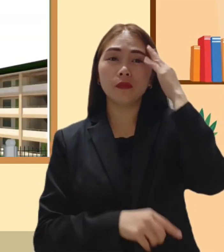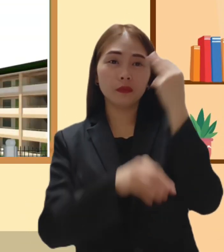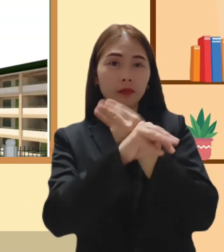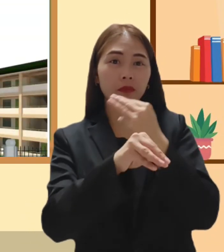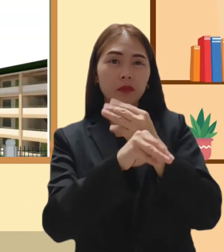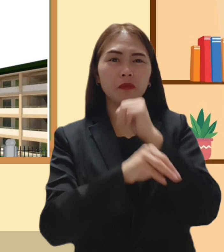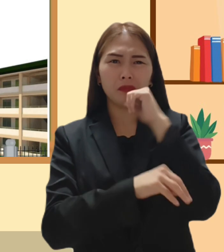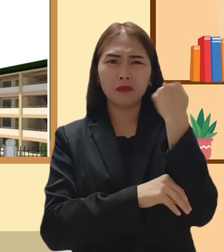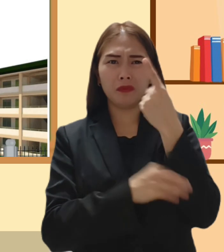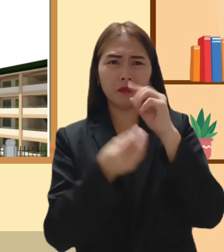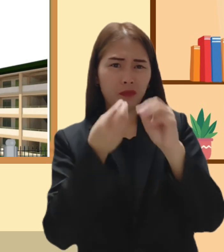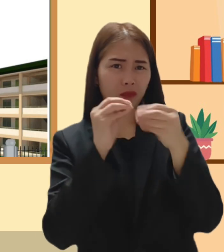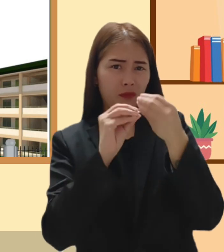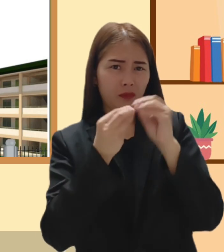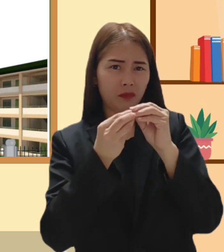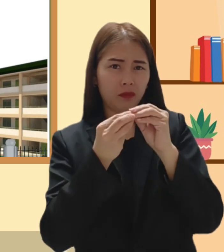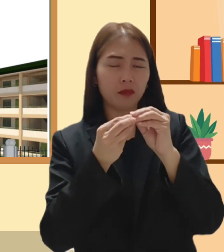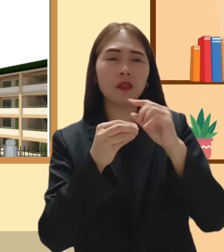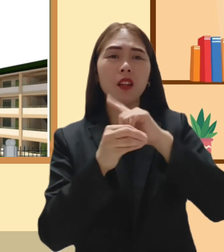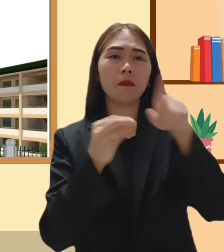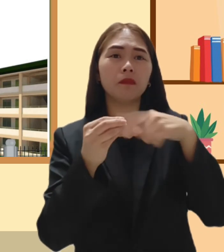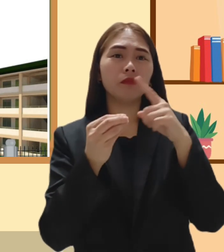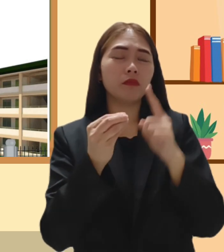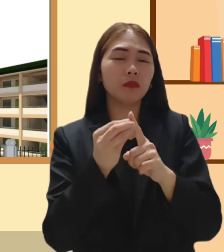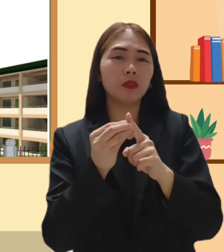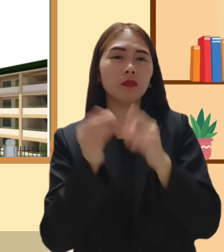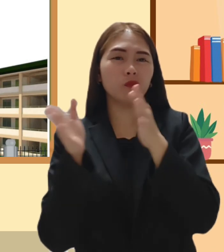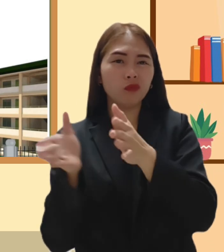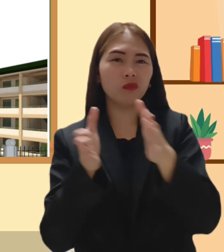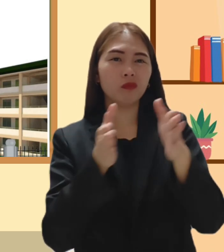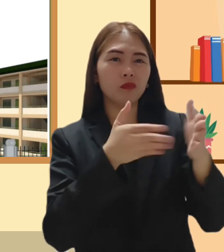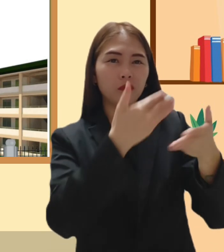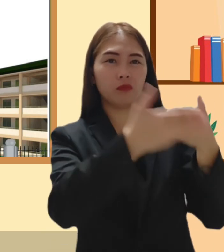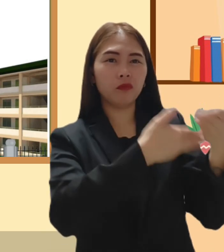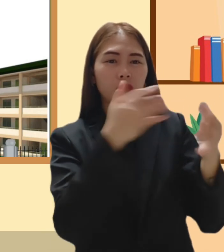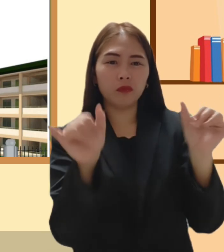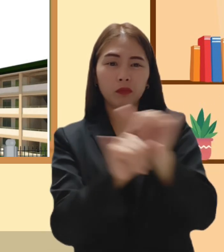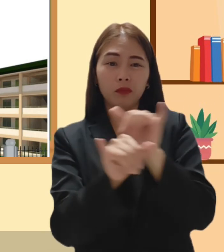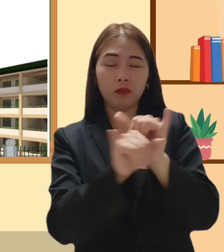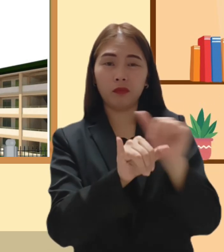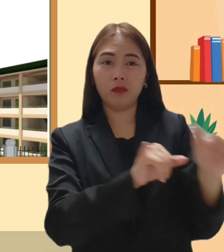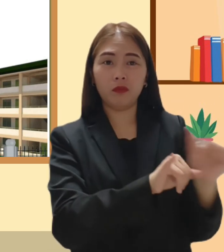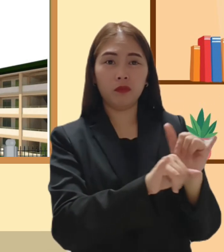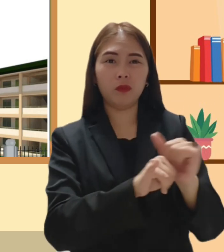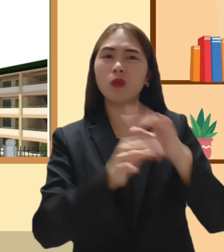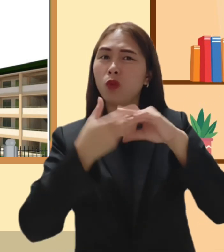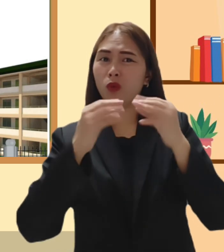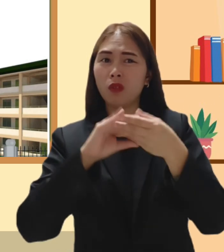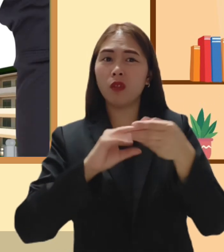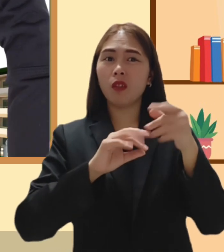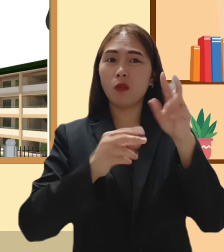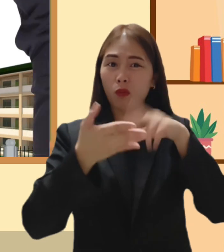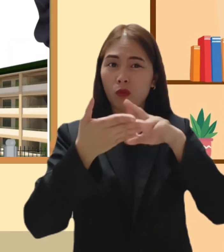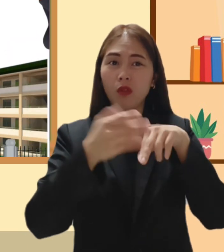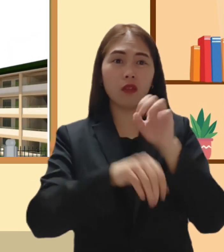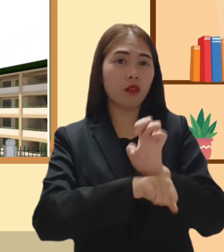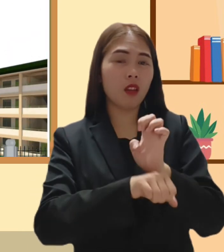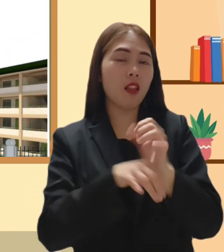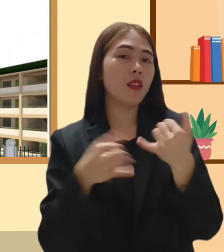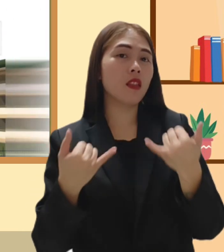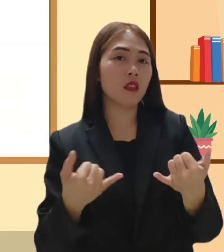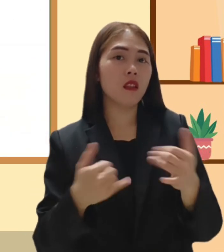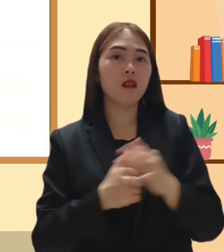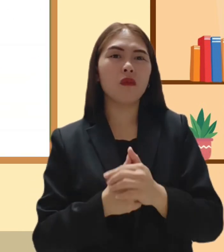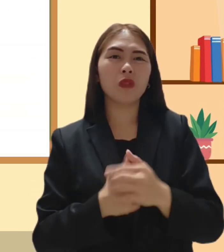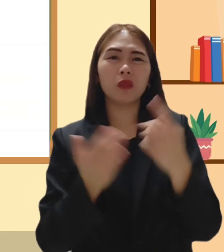But wait, did you know math is not just about numbers? It's about patterns and series that we see in science, and even in stories we read in